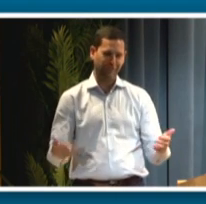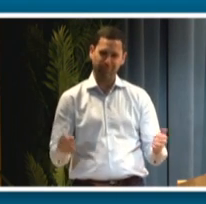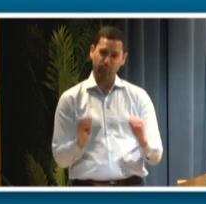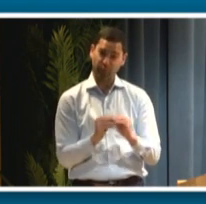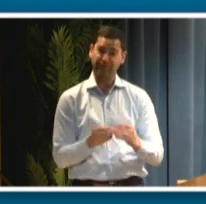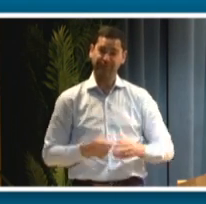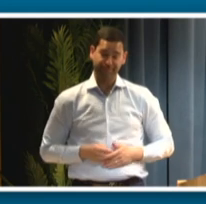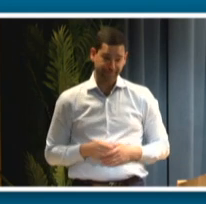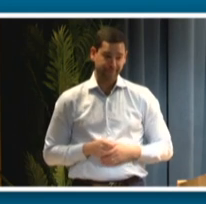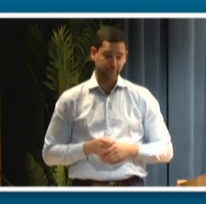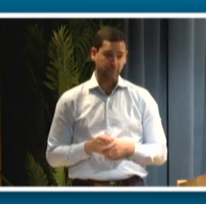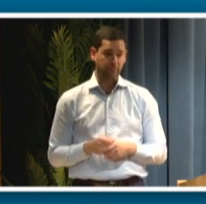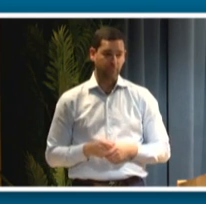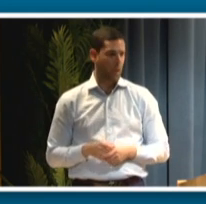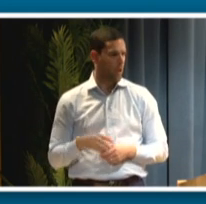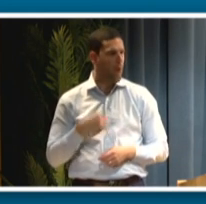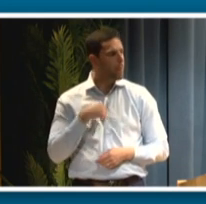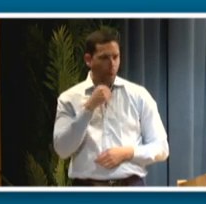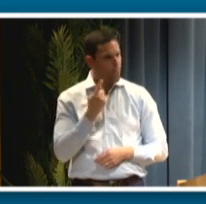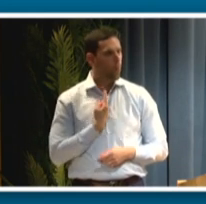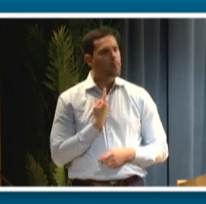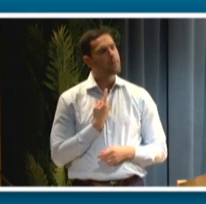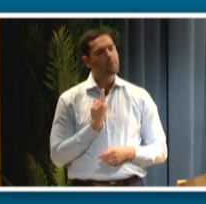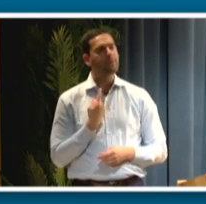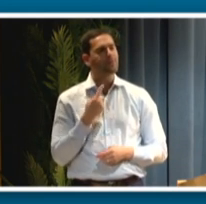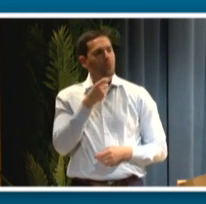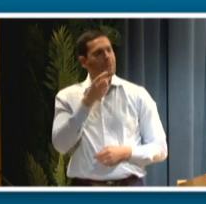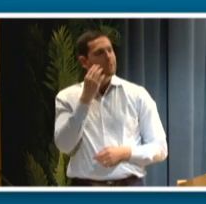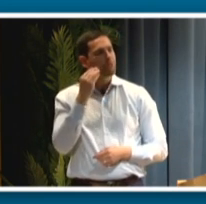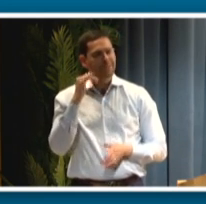one or the first person to go through it, right? And so